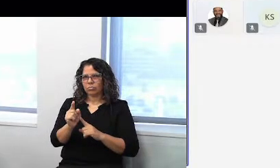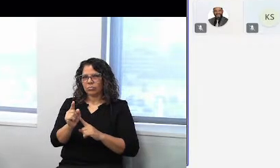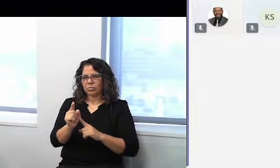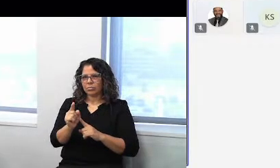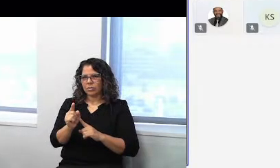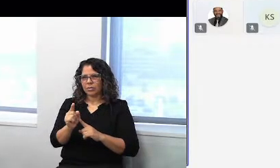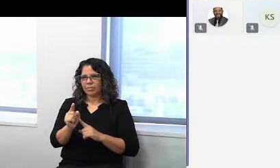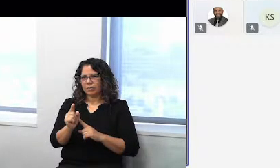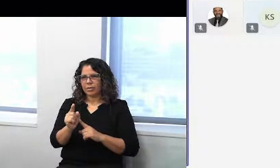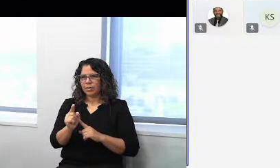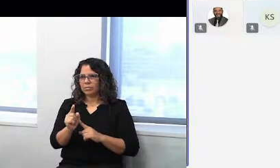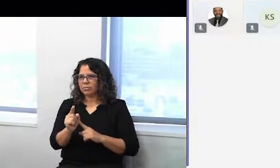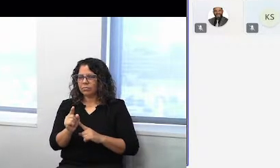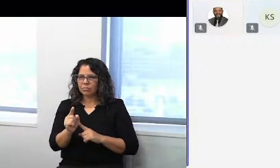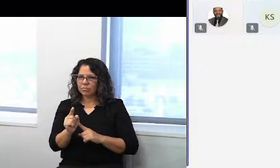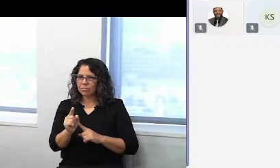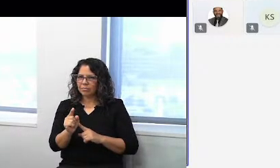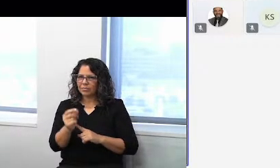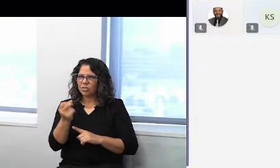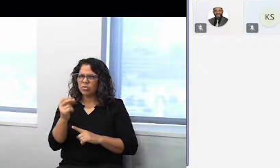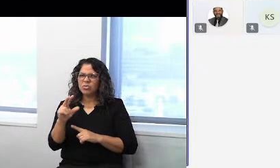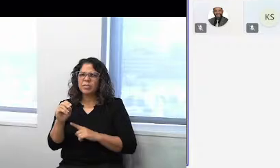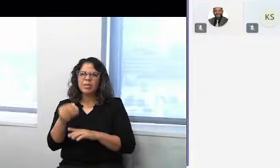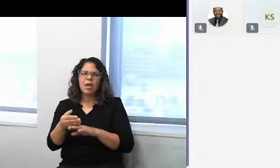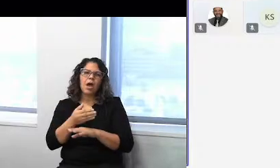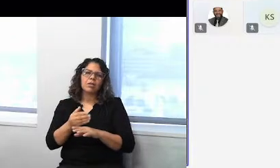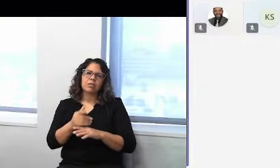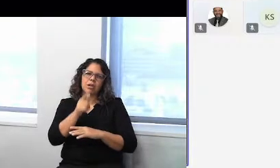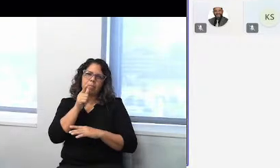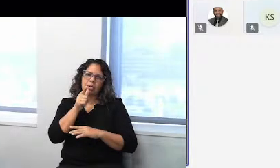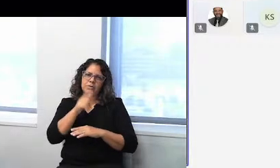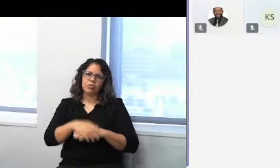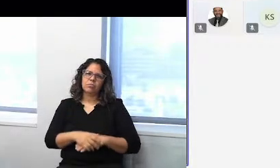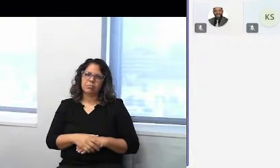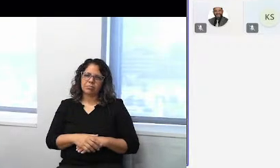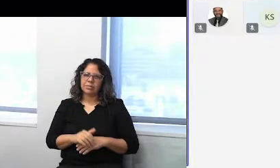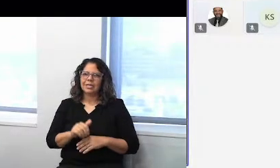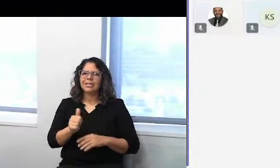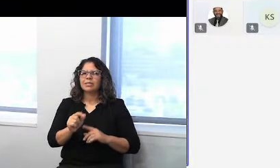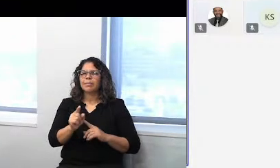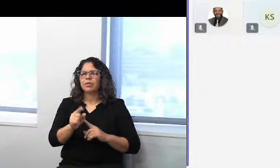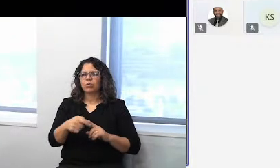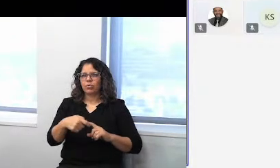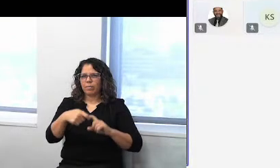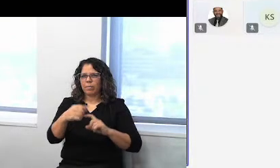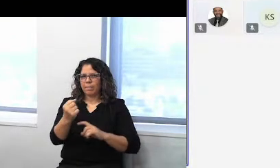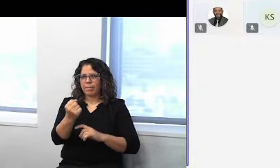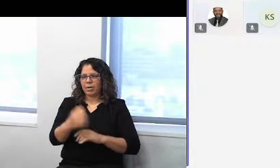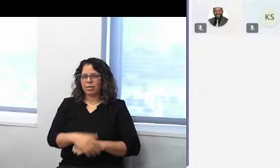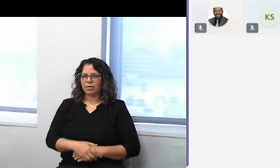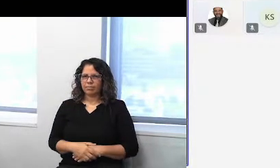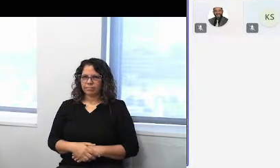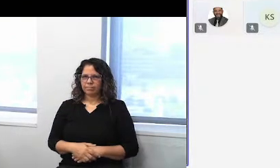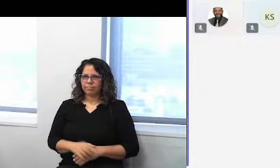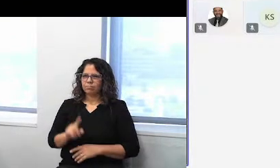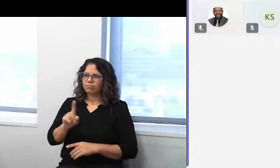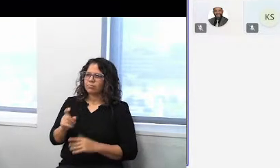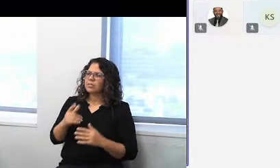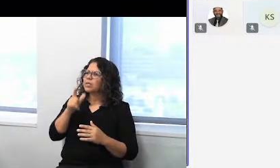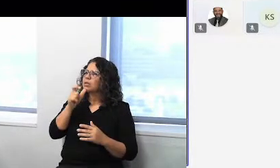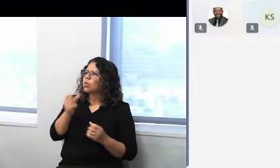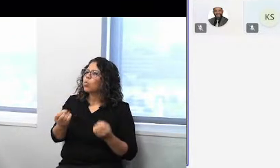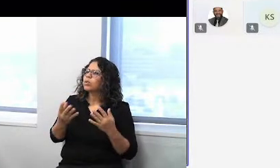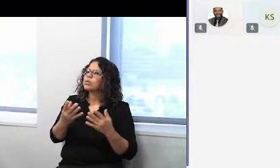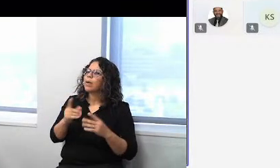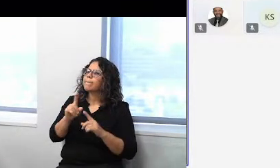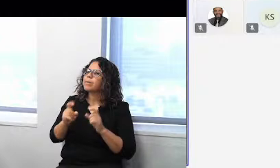with that? So we'll take 10 minutes in a moment. First, I'd like to get information about who is going to have how many questions of whom,